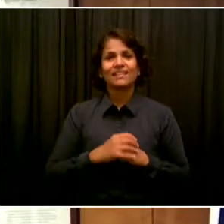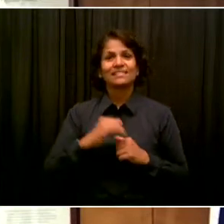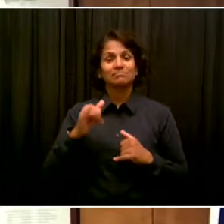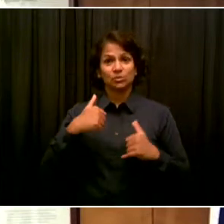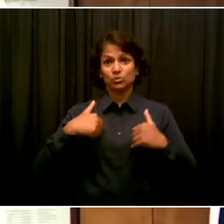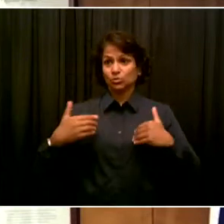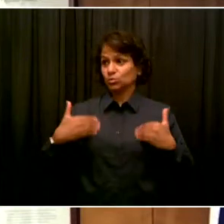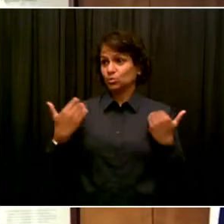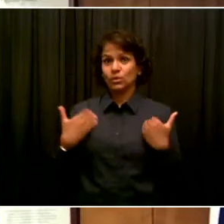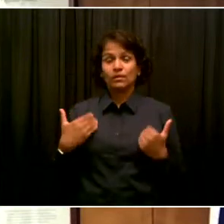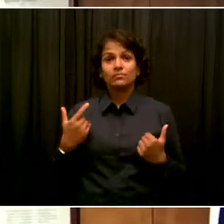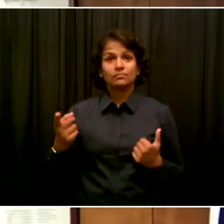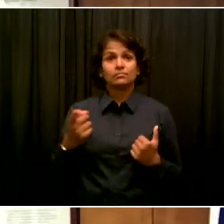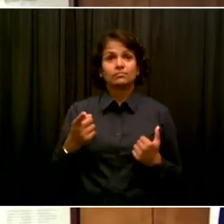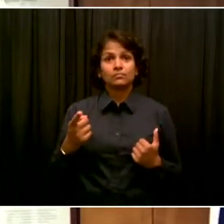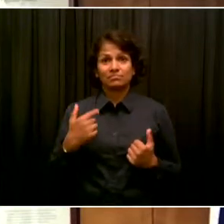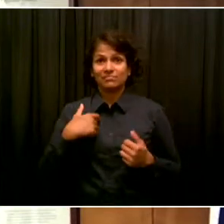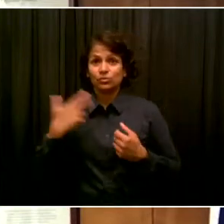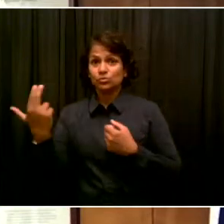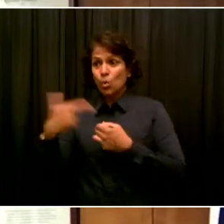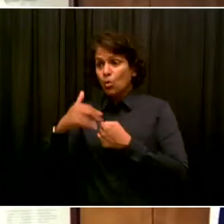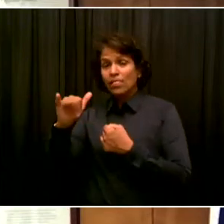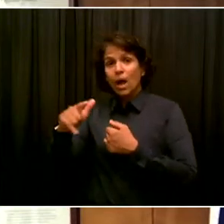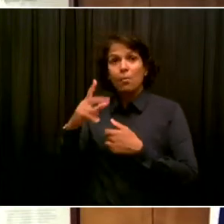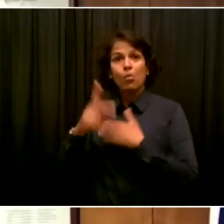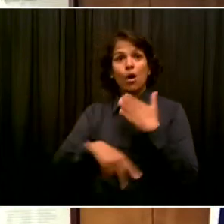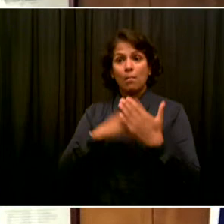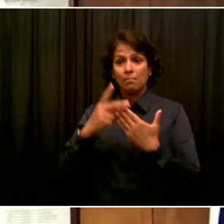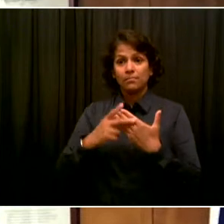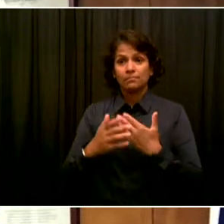that you brought on, Mr. Mayor, and these developments with these